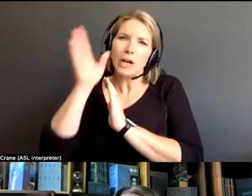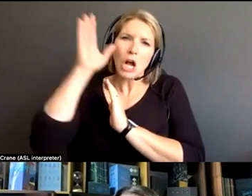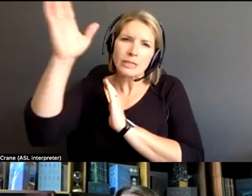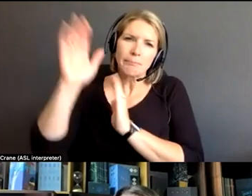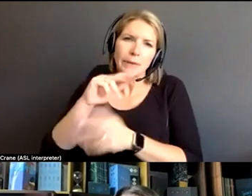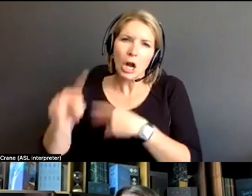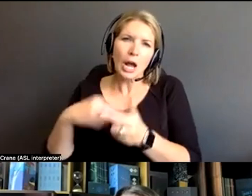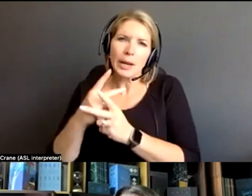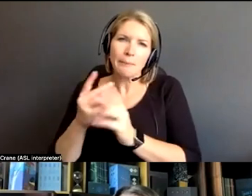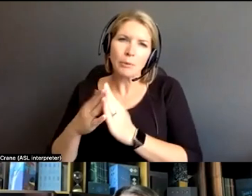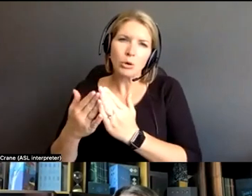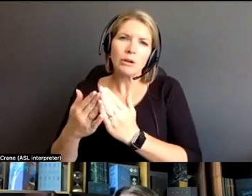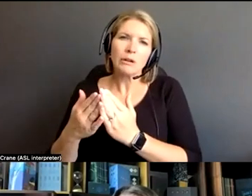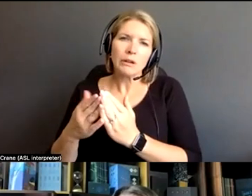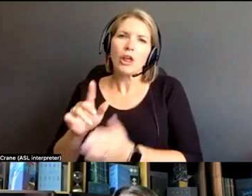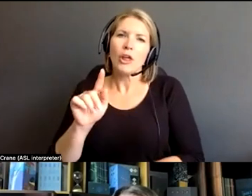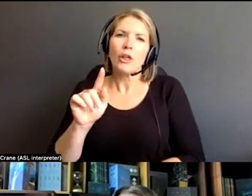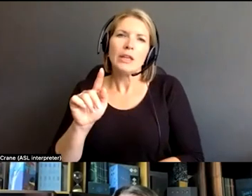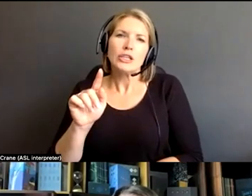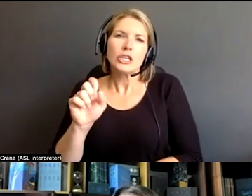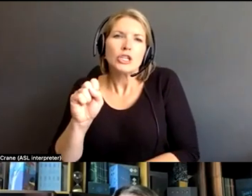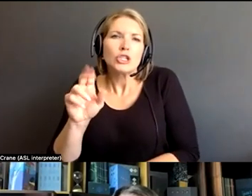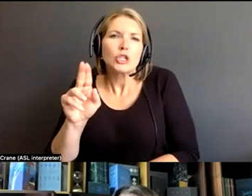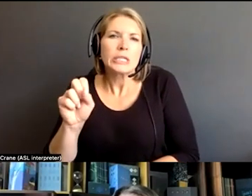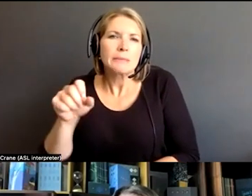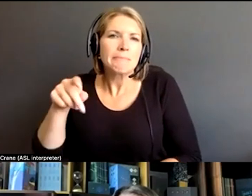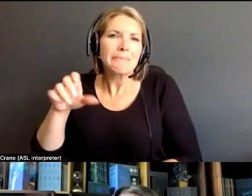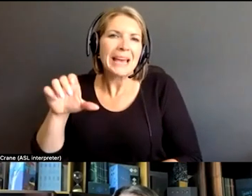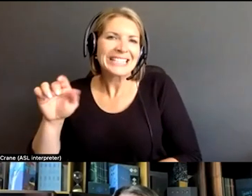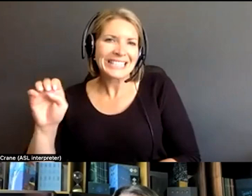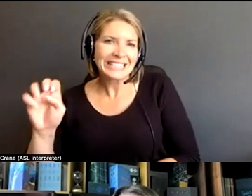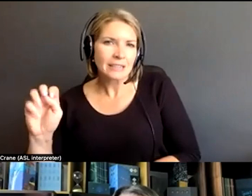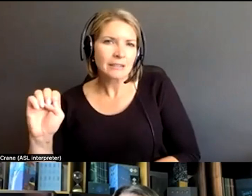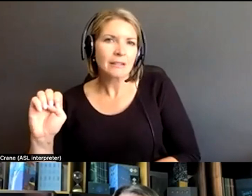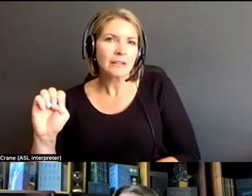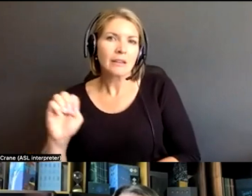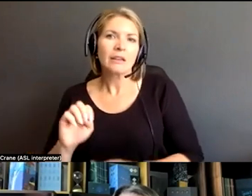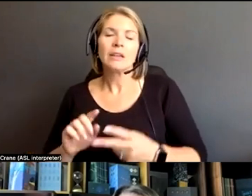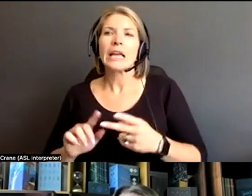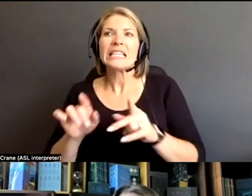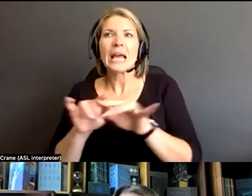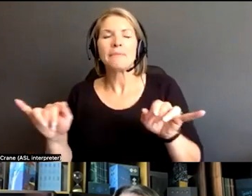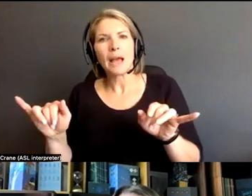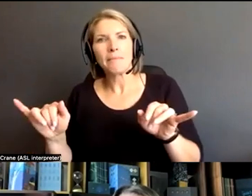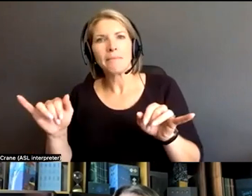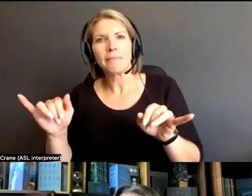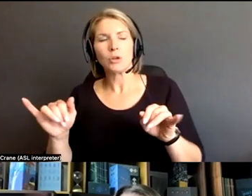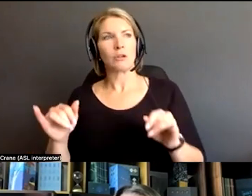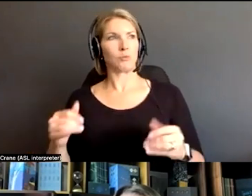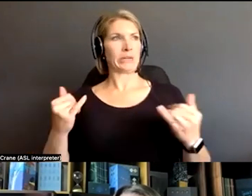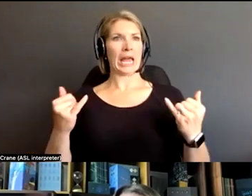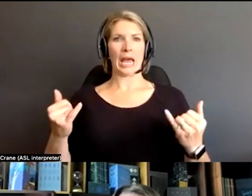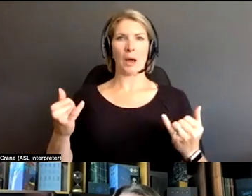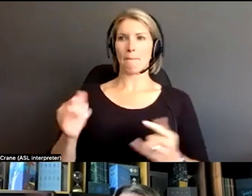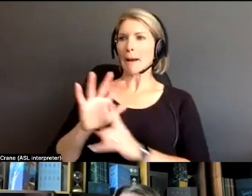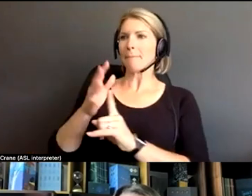think, on top of what's current or trendy, but you also want to stand out amongst, if everyone's